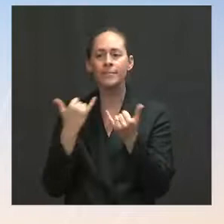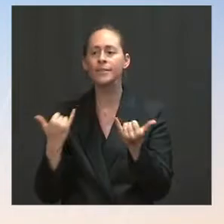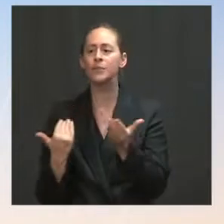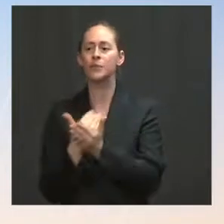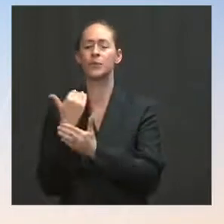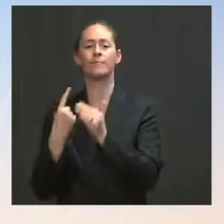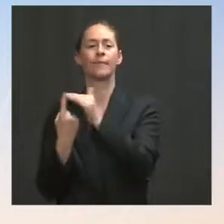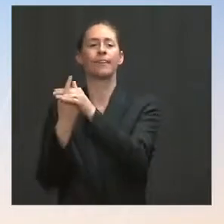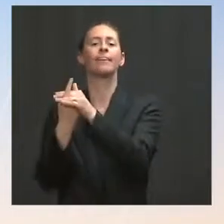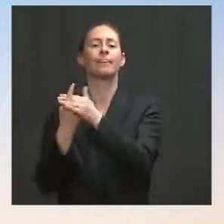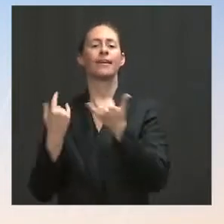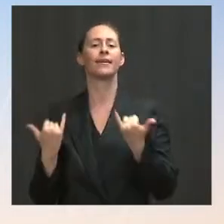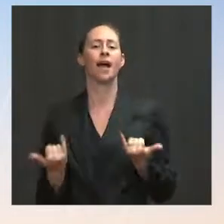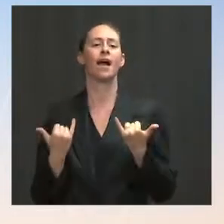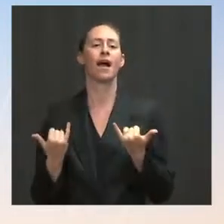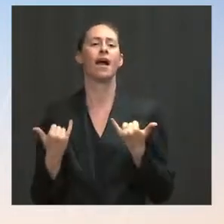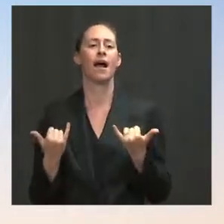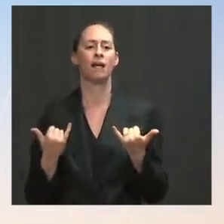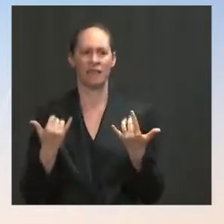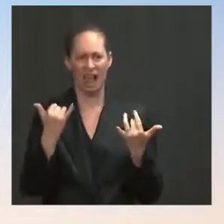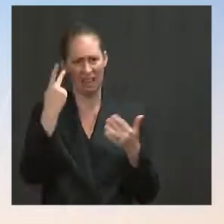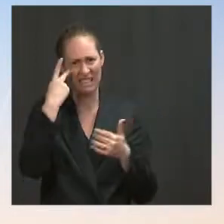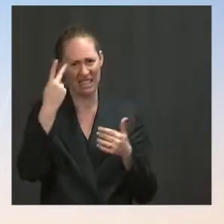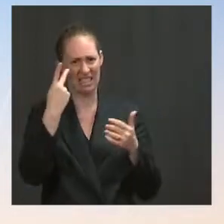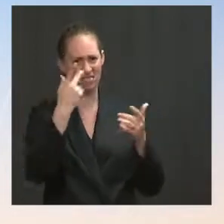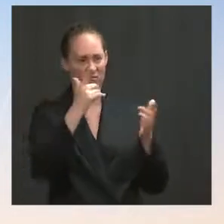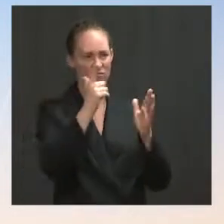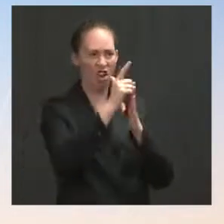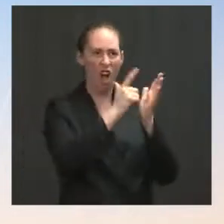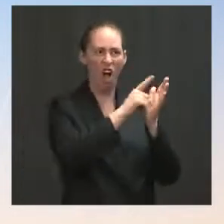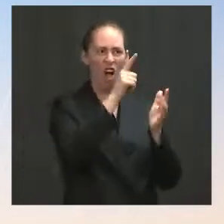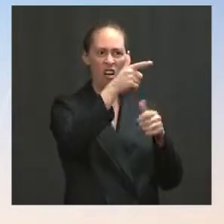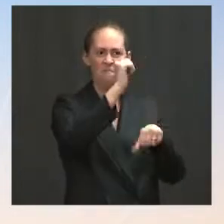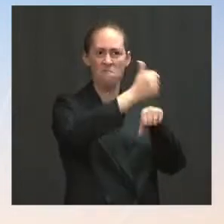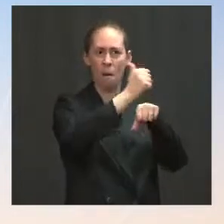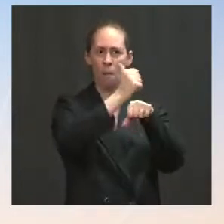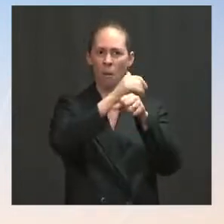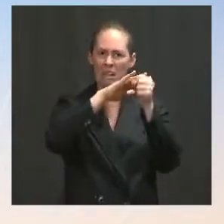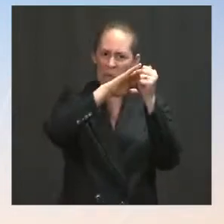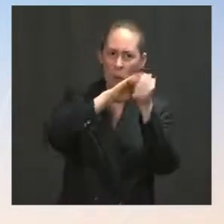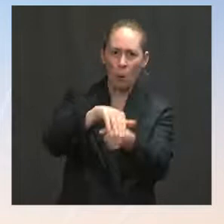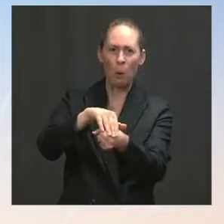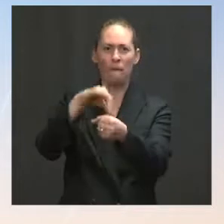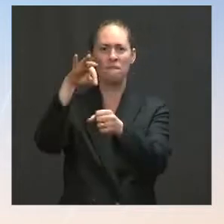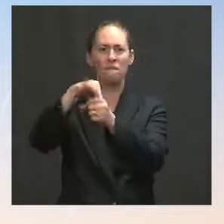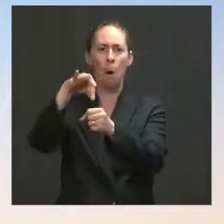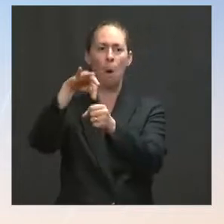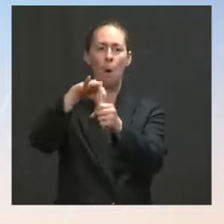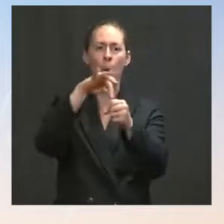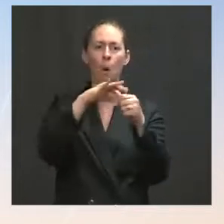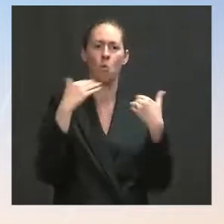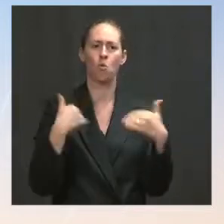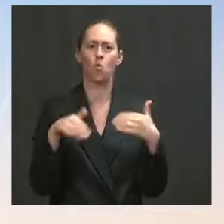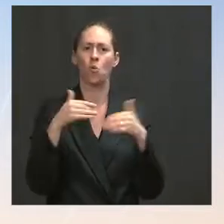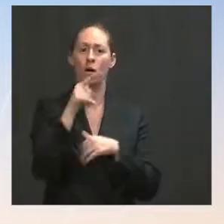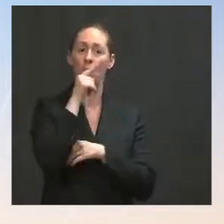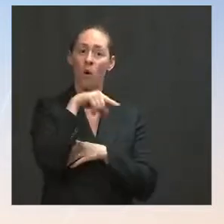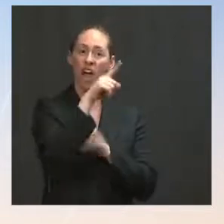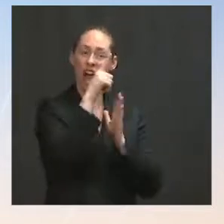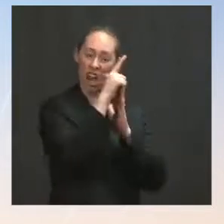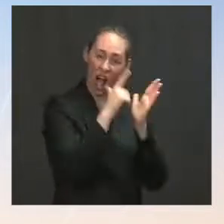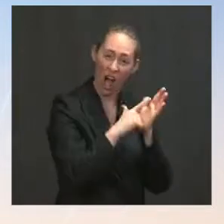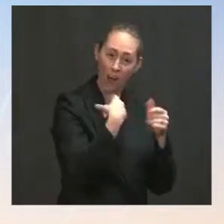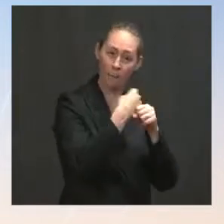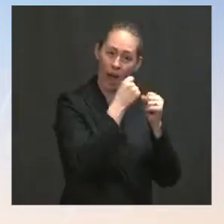restrictive laws that many legislatures, Republican legislatures, are attempting to put into law across the